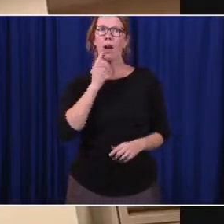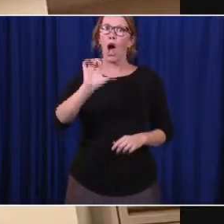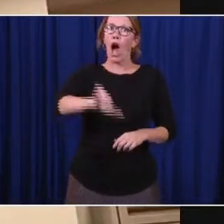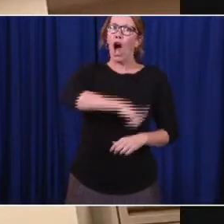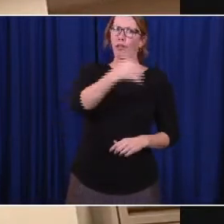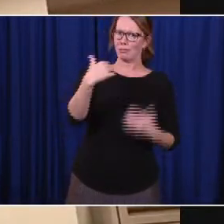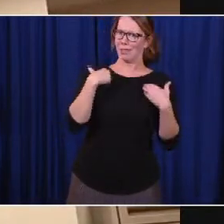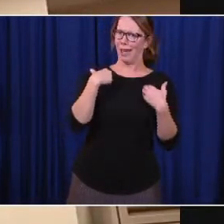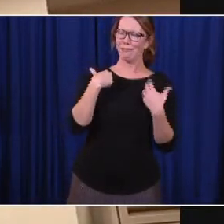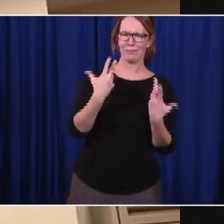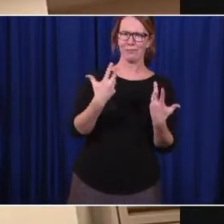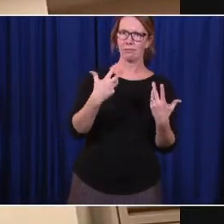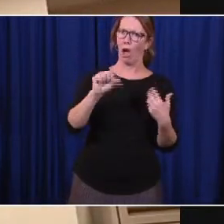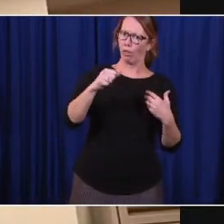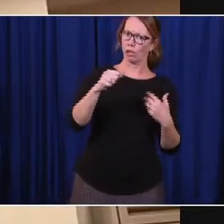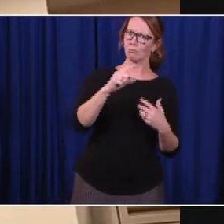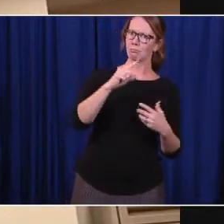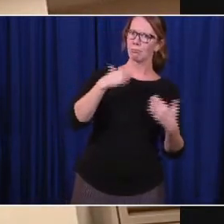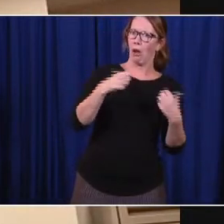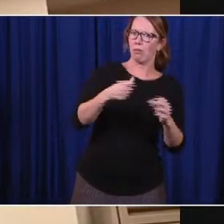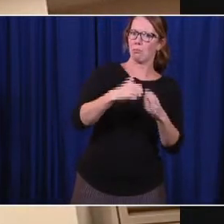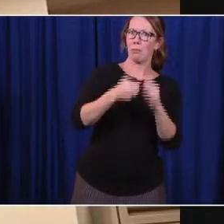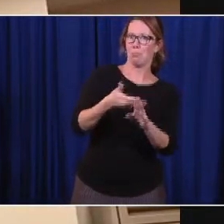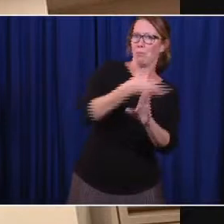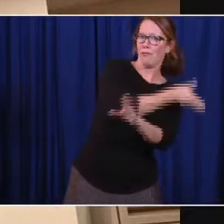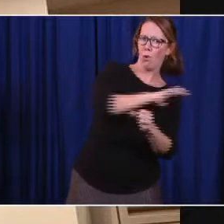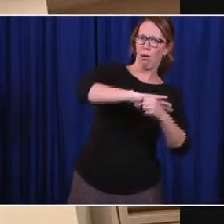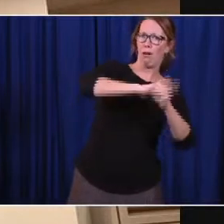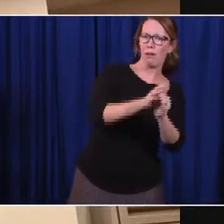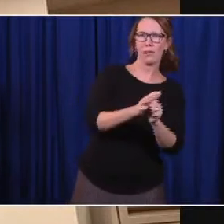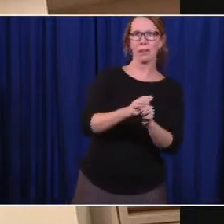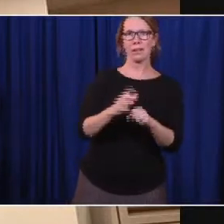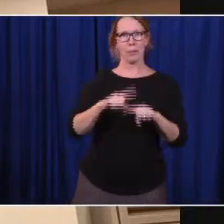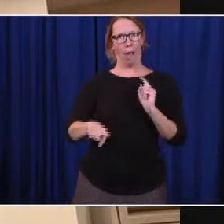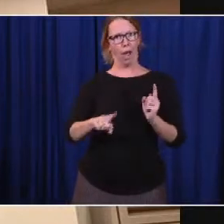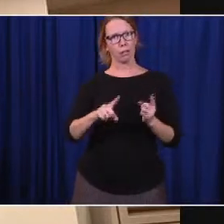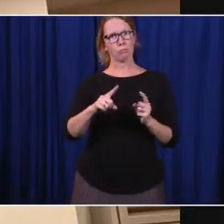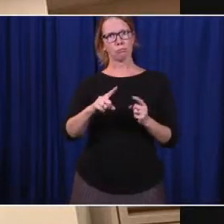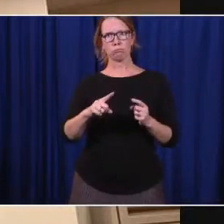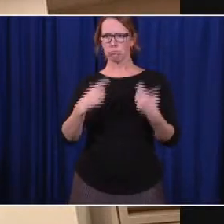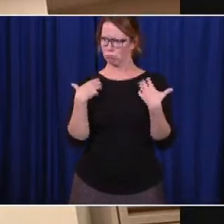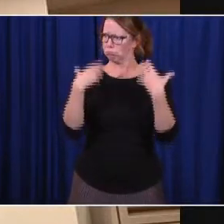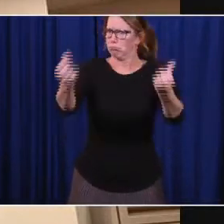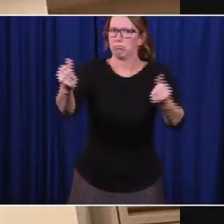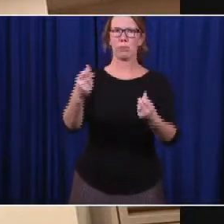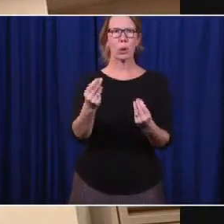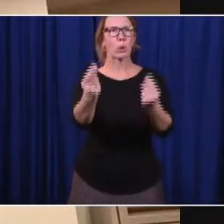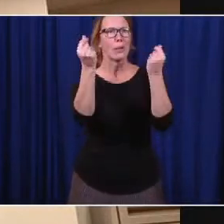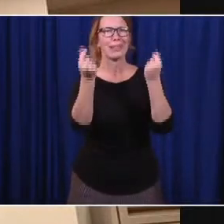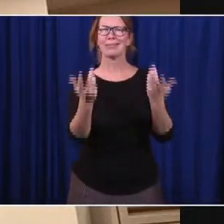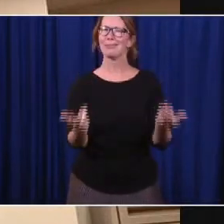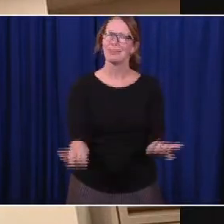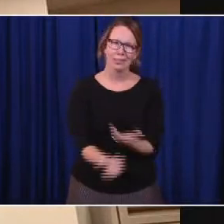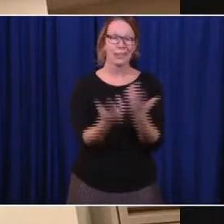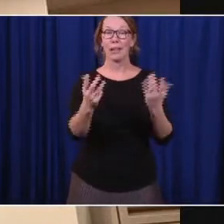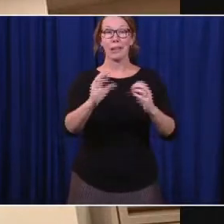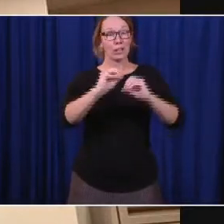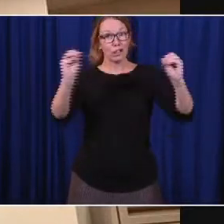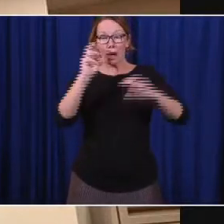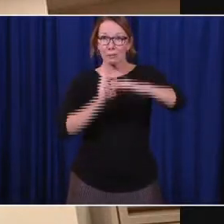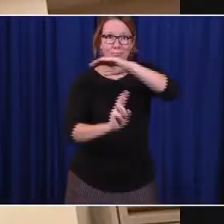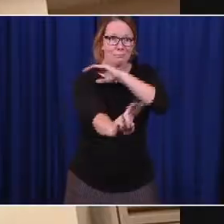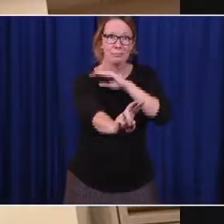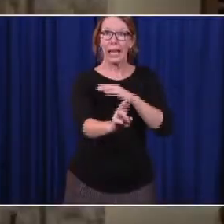So it's completely unpredictable. And we just, we still don't know what the long-term effects are for our patients.